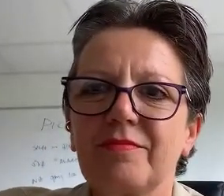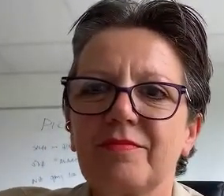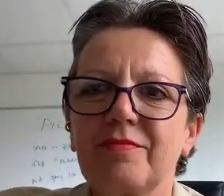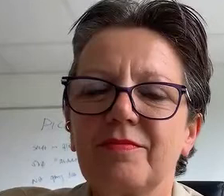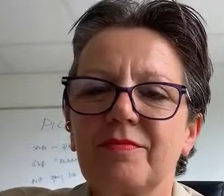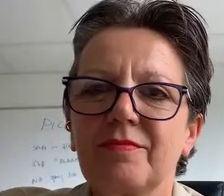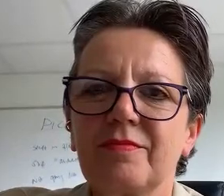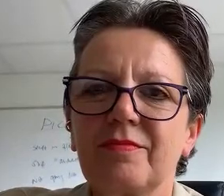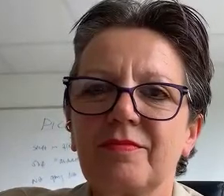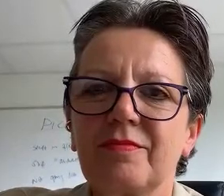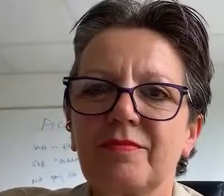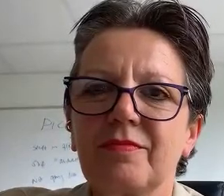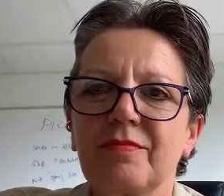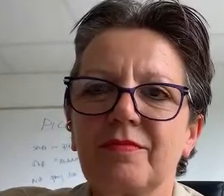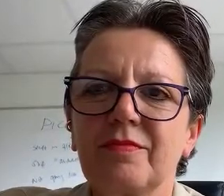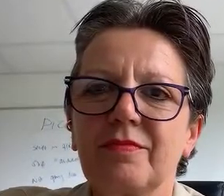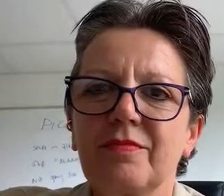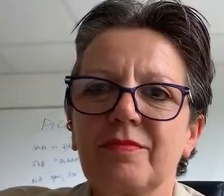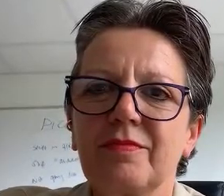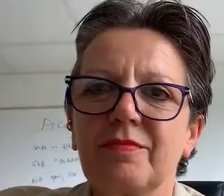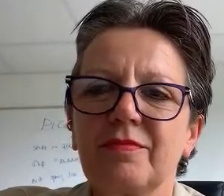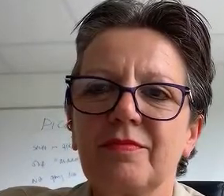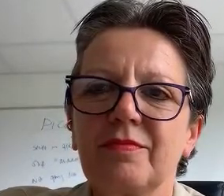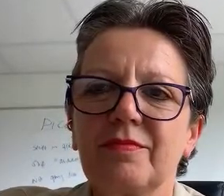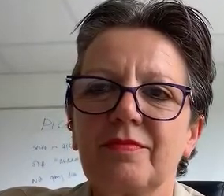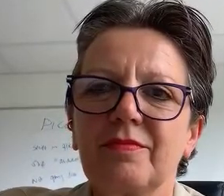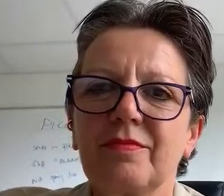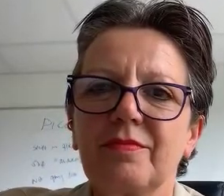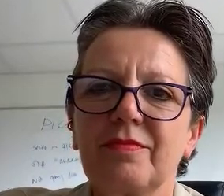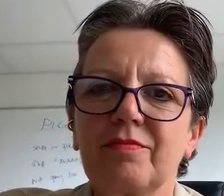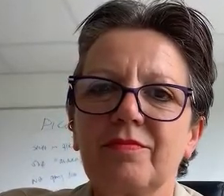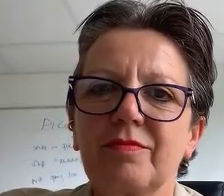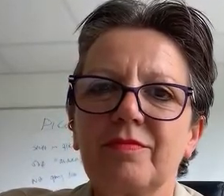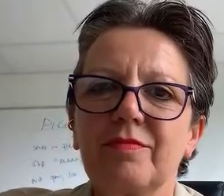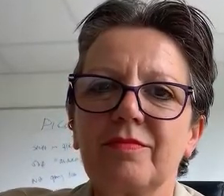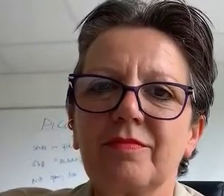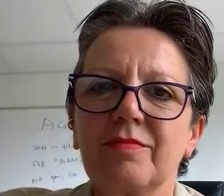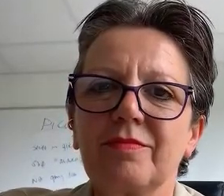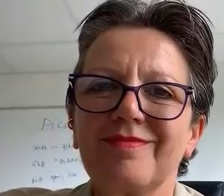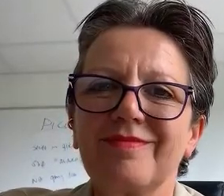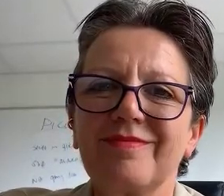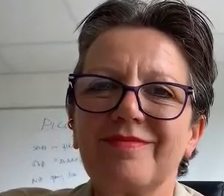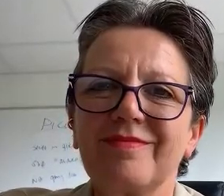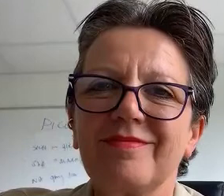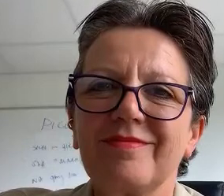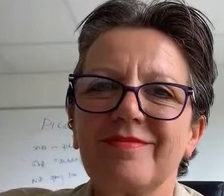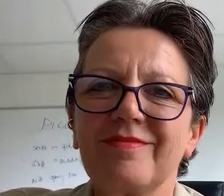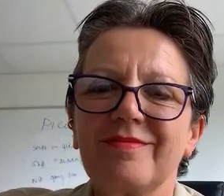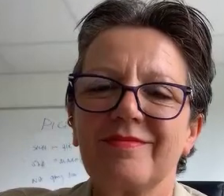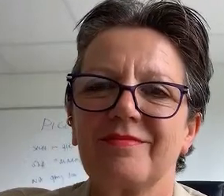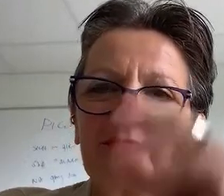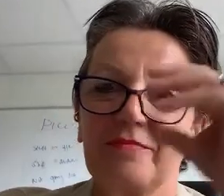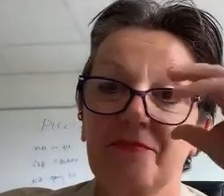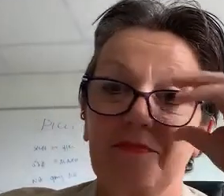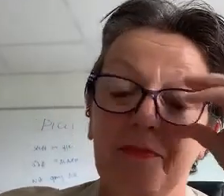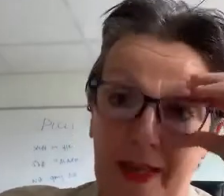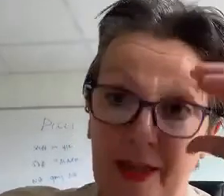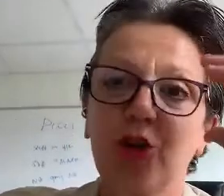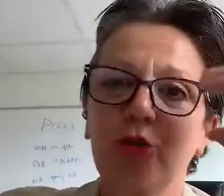of personal computers, etc., because of Zoom, her name says Anne Creek, but actually it's Jackie. So welcome,